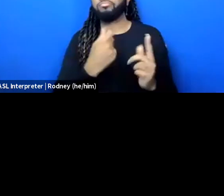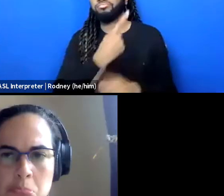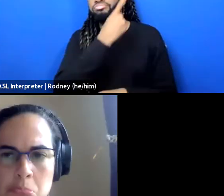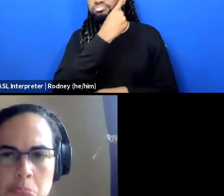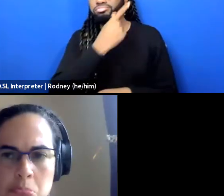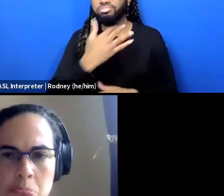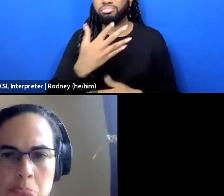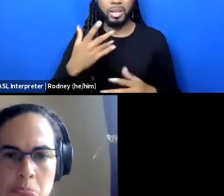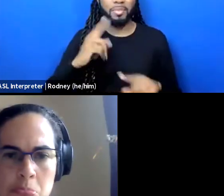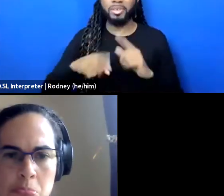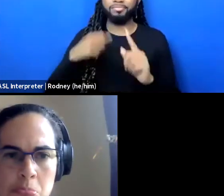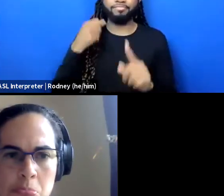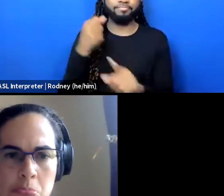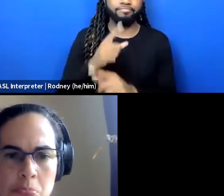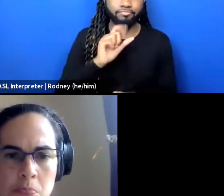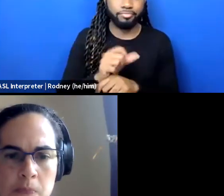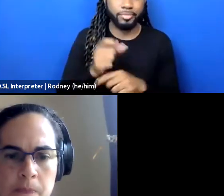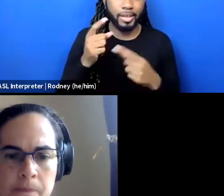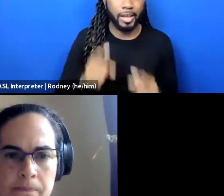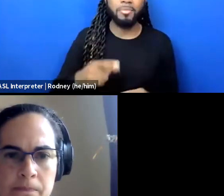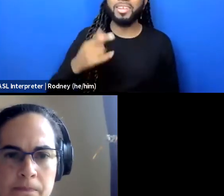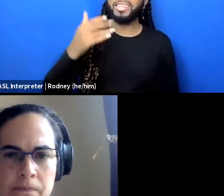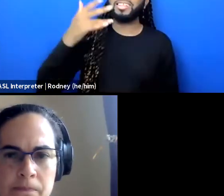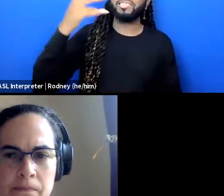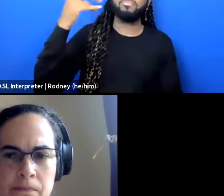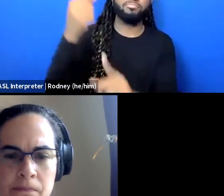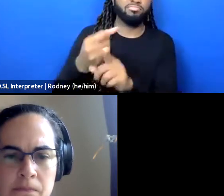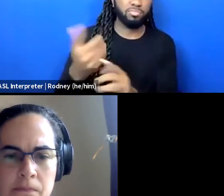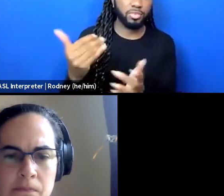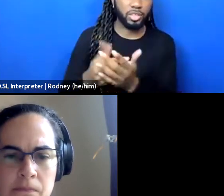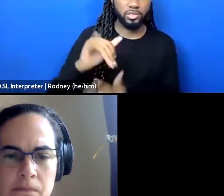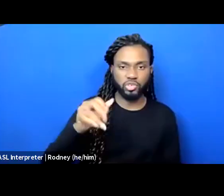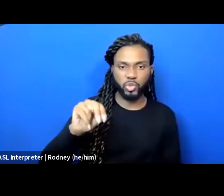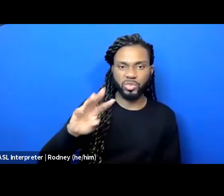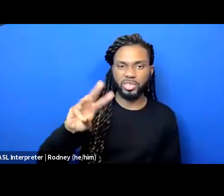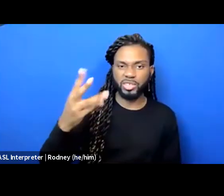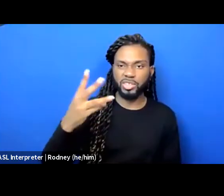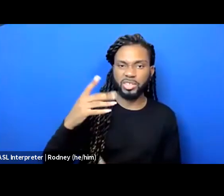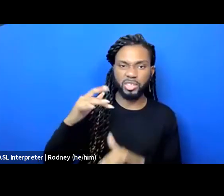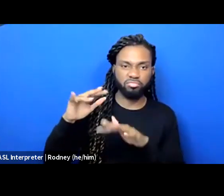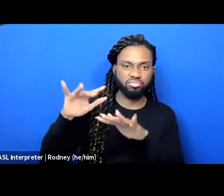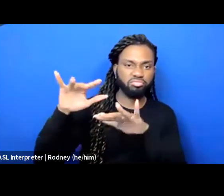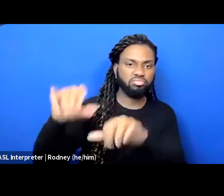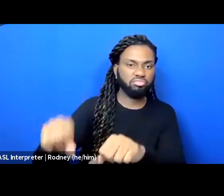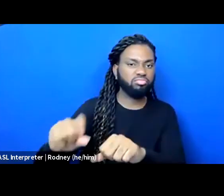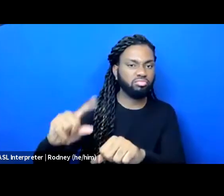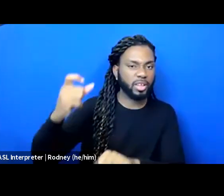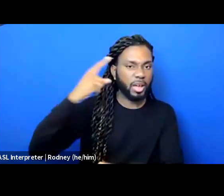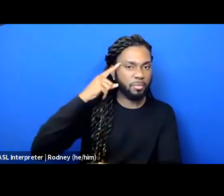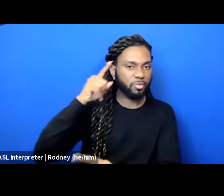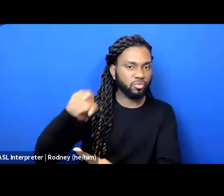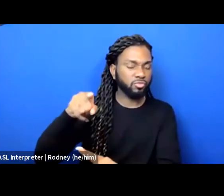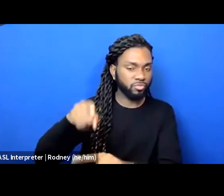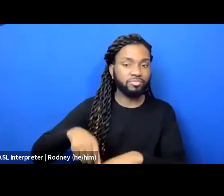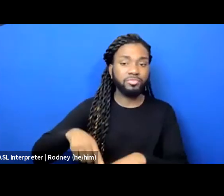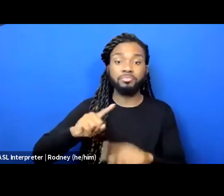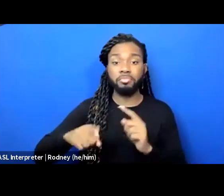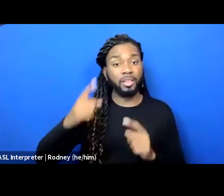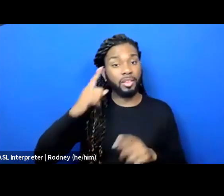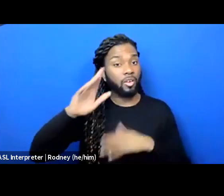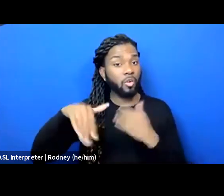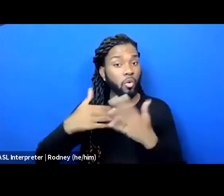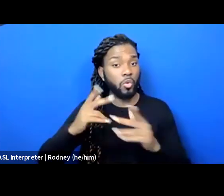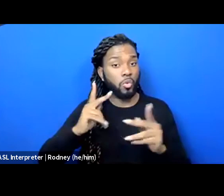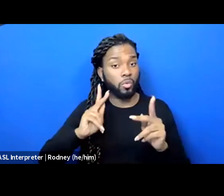the January 6th insurrection. And so I think that all of the women here today and all of the women who